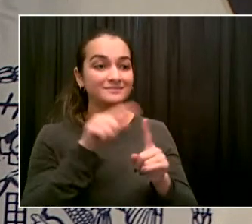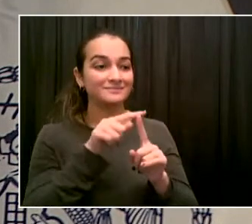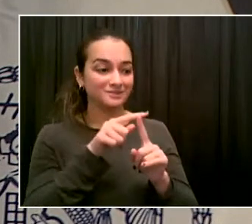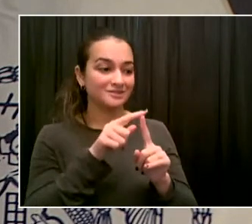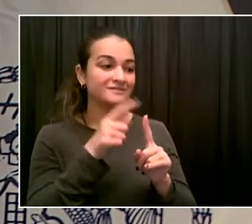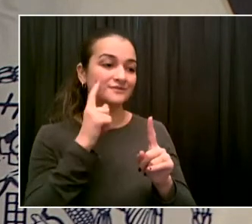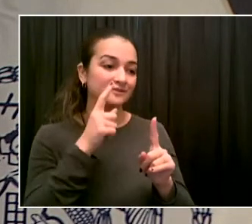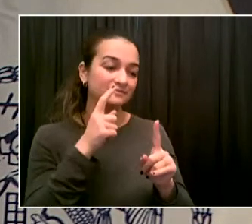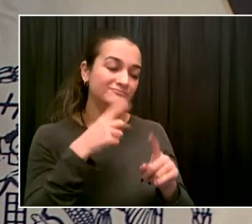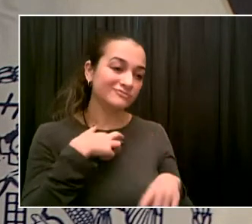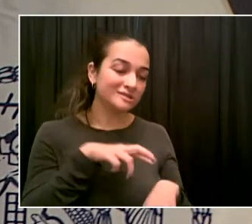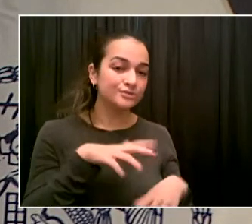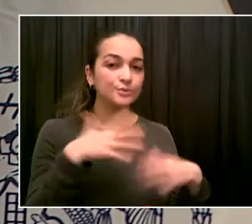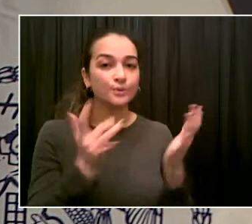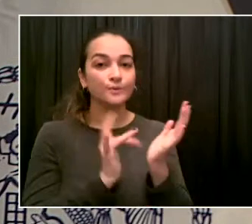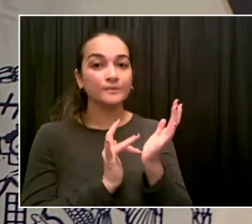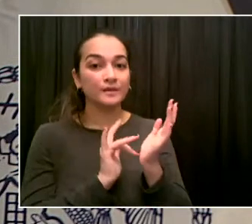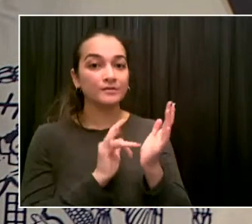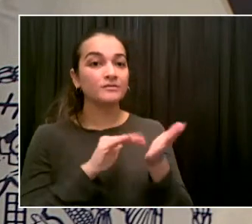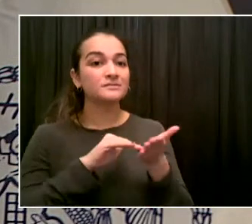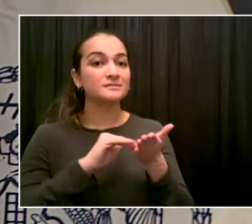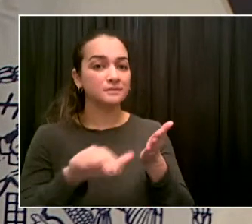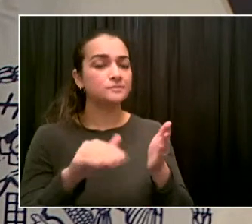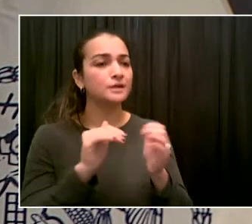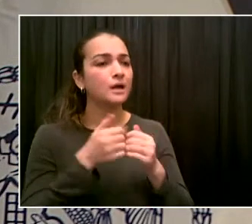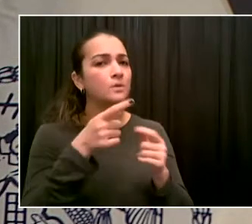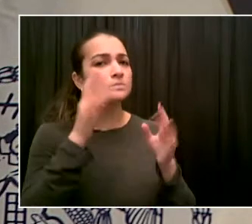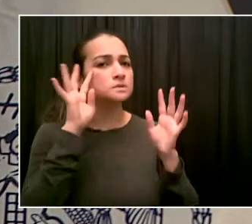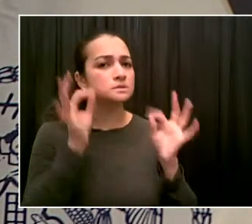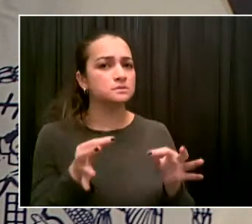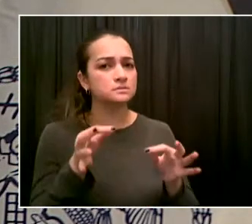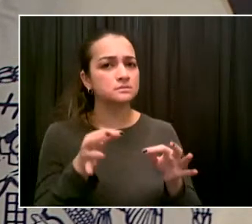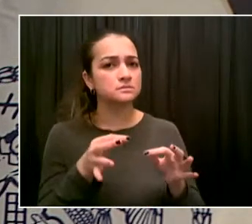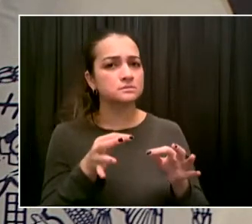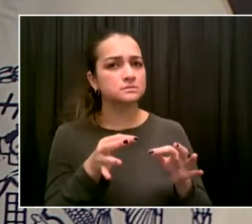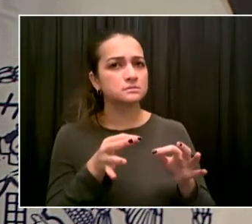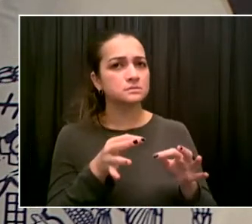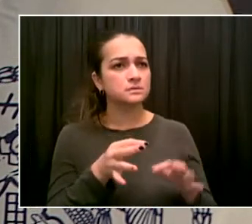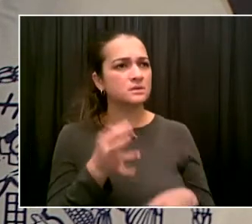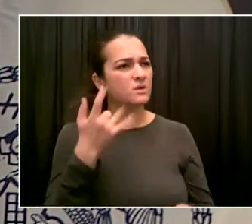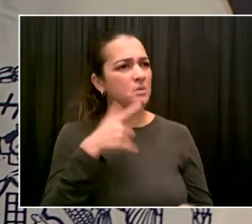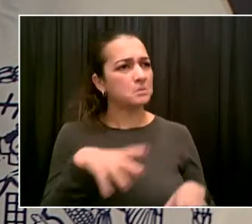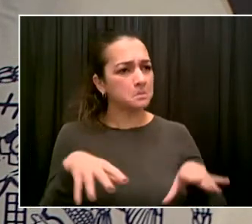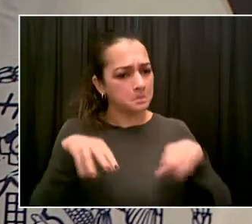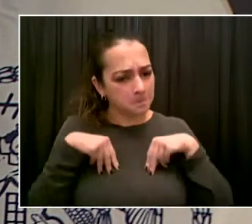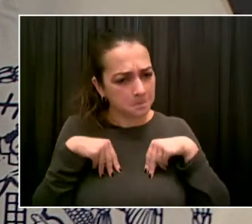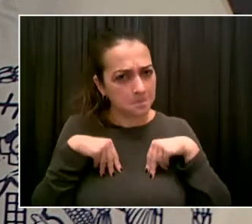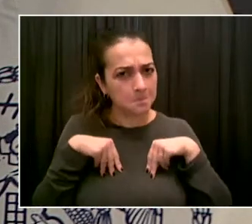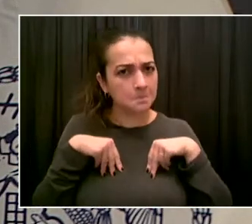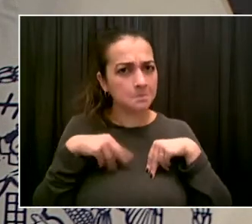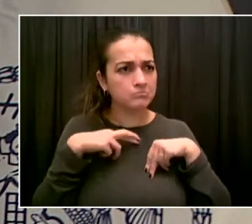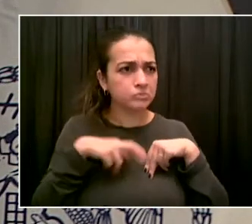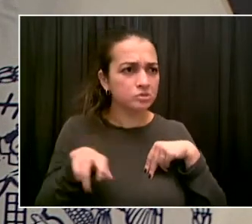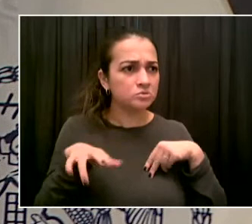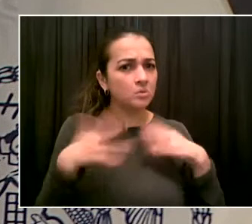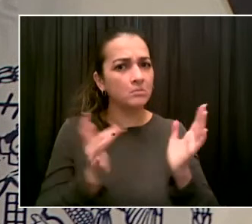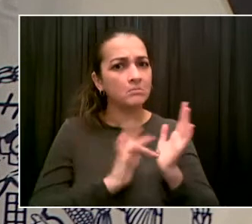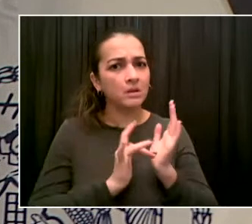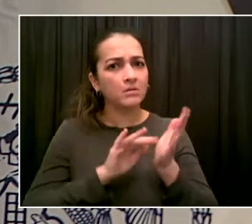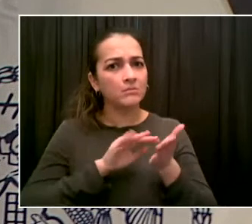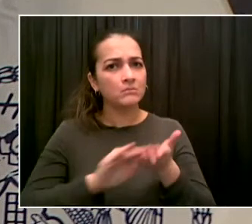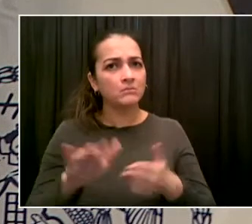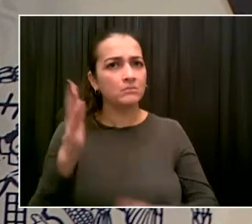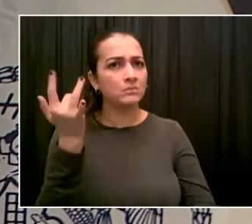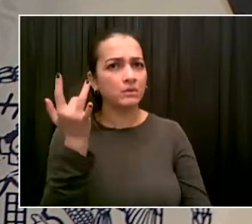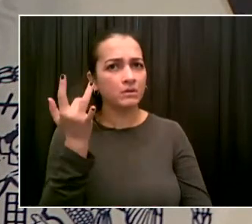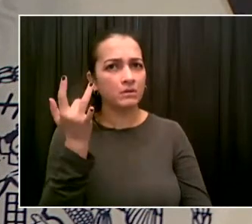and why offer them in the first place? That we know that healthcare workers on the state mandate don't have a religious exemption. The CDC